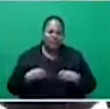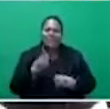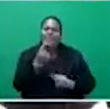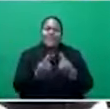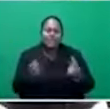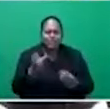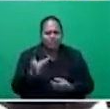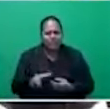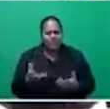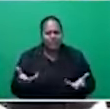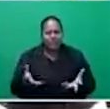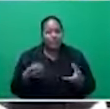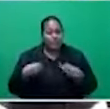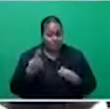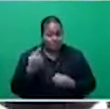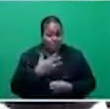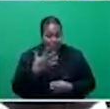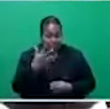freebie.